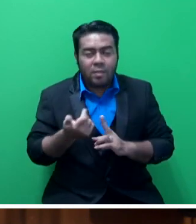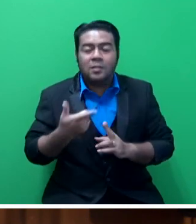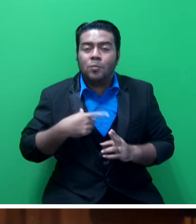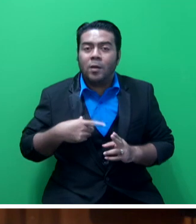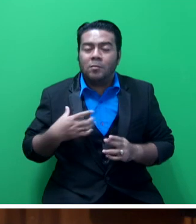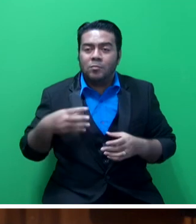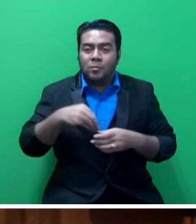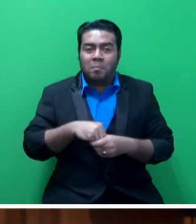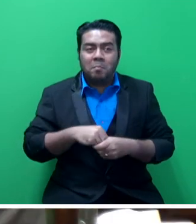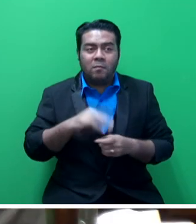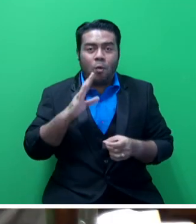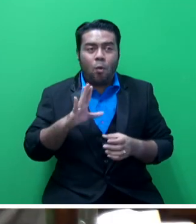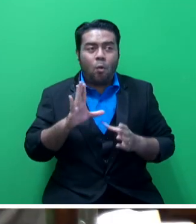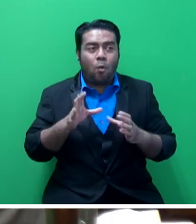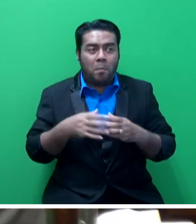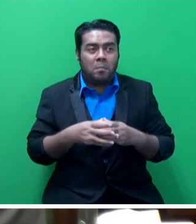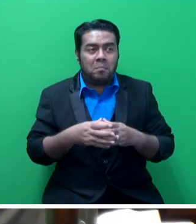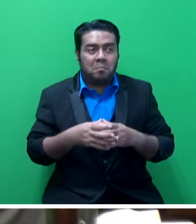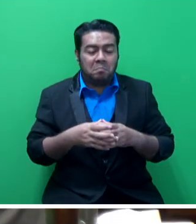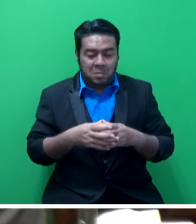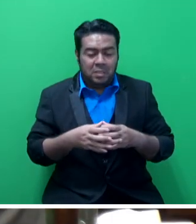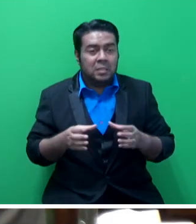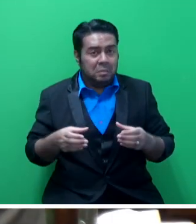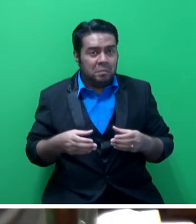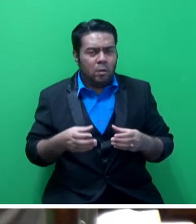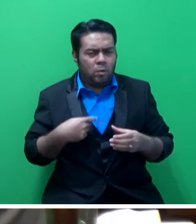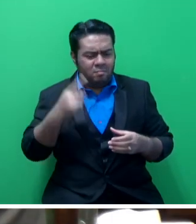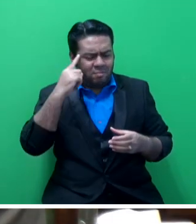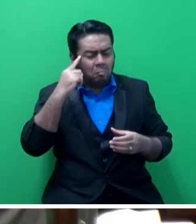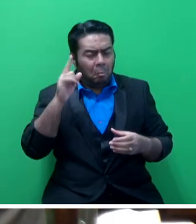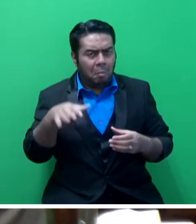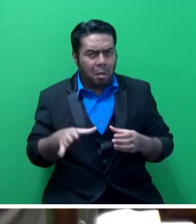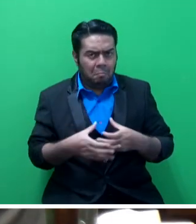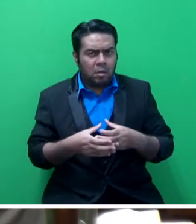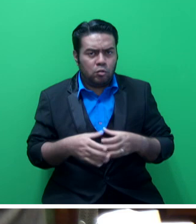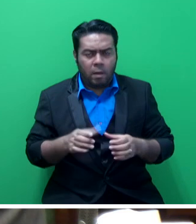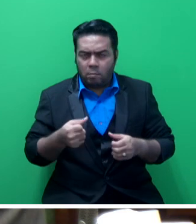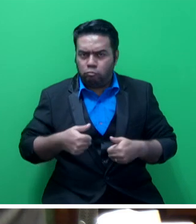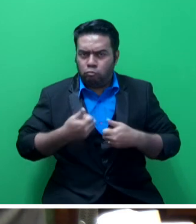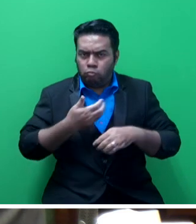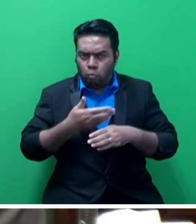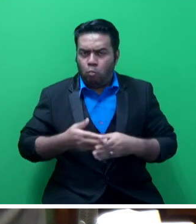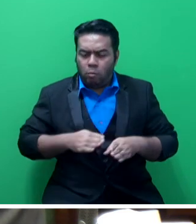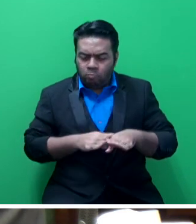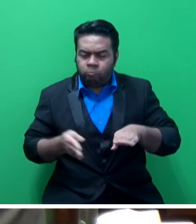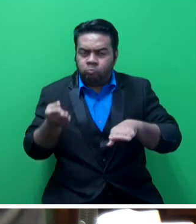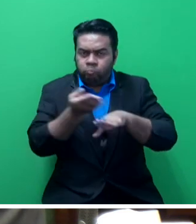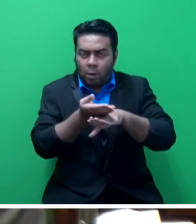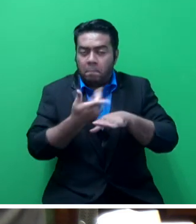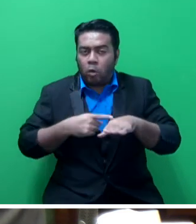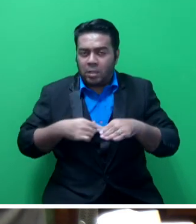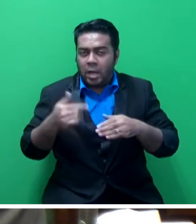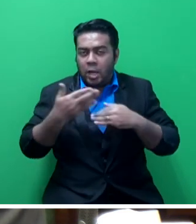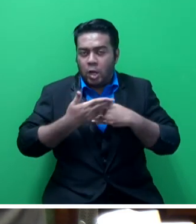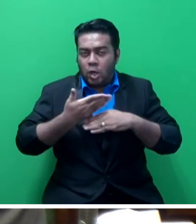the committee. We would assume that the committee would give this priority because actually it sets new benchmarks for transparency